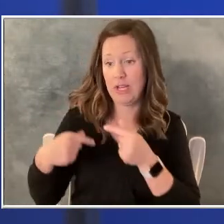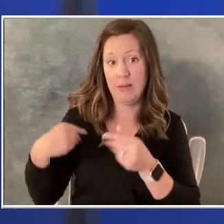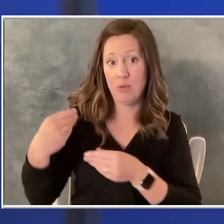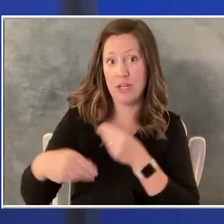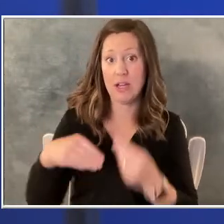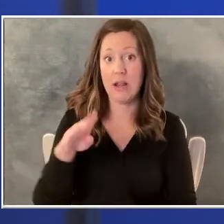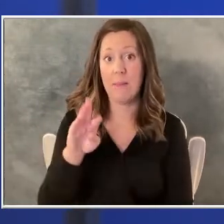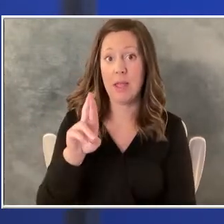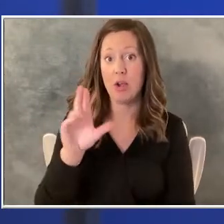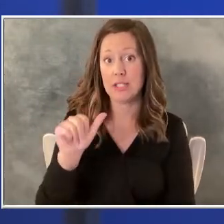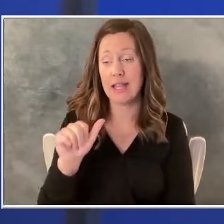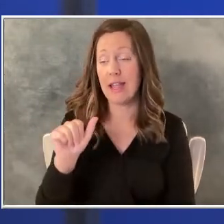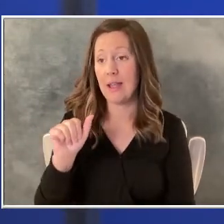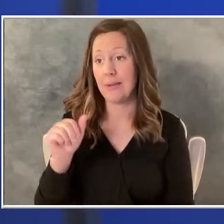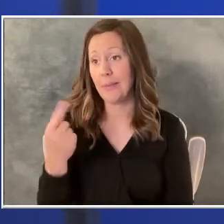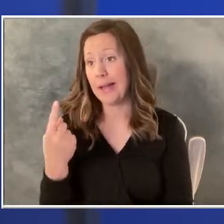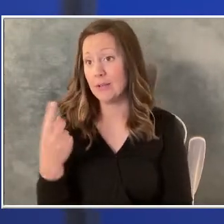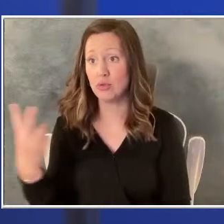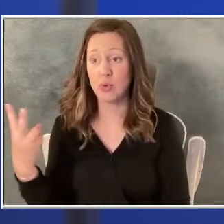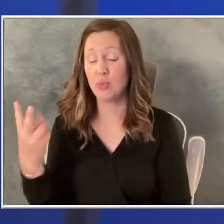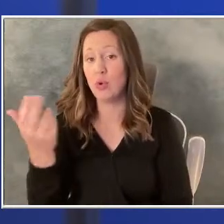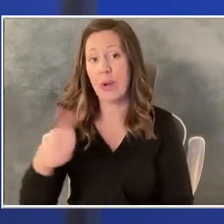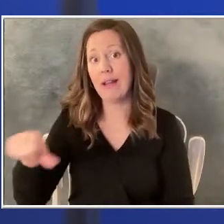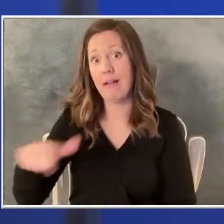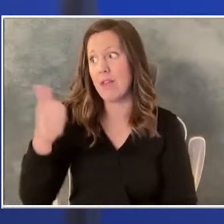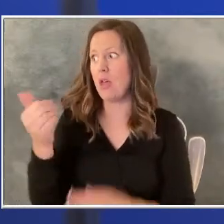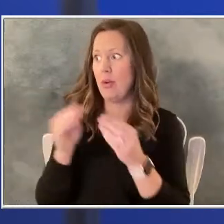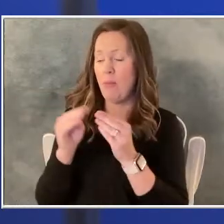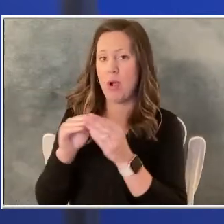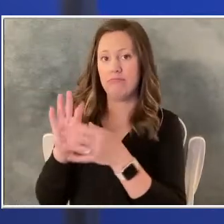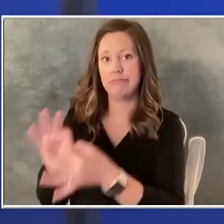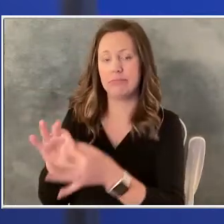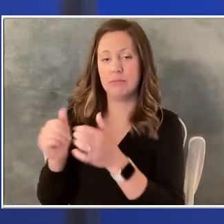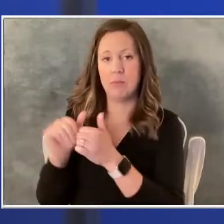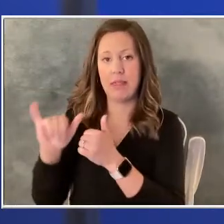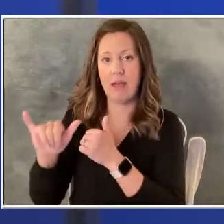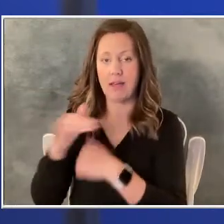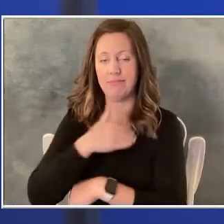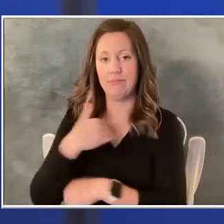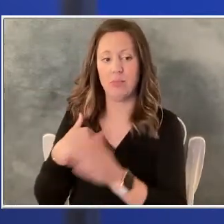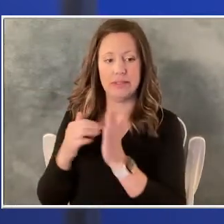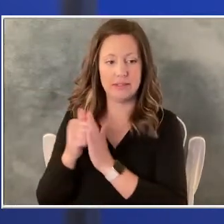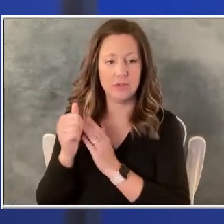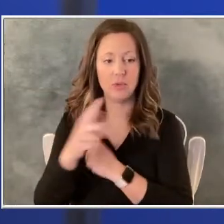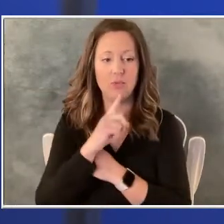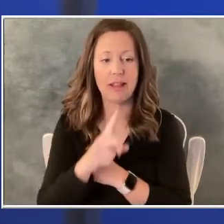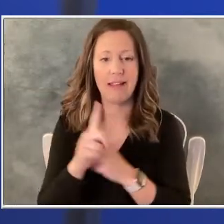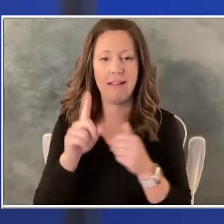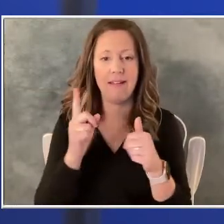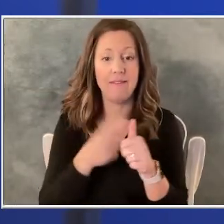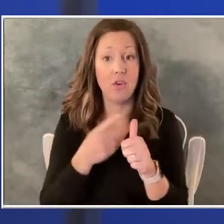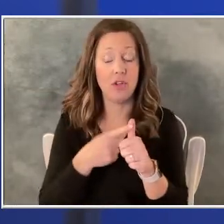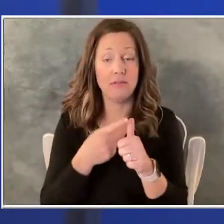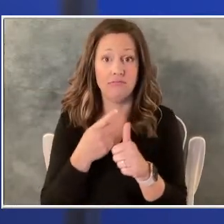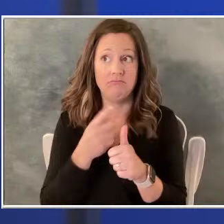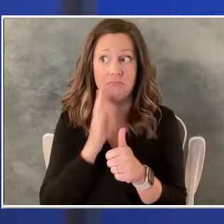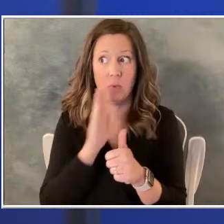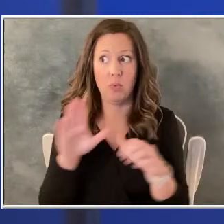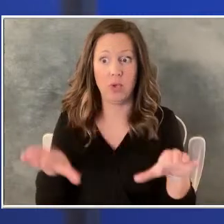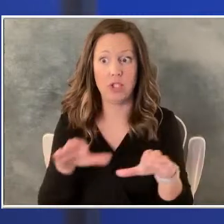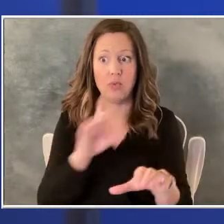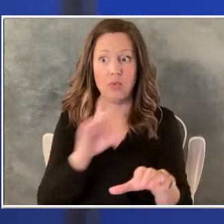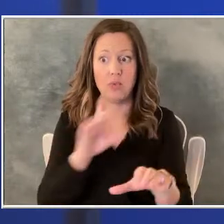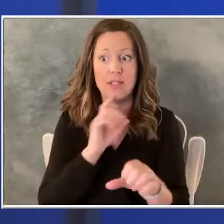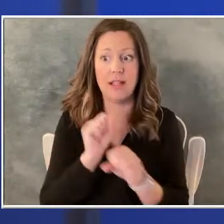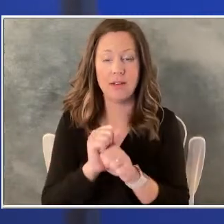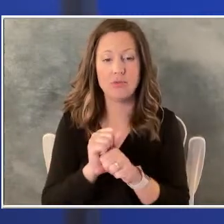other genes that are associated with heightened risk of breast cancer. So the first thing that we do is actually calculate